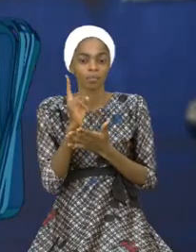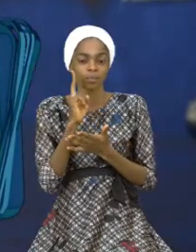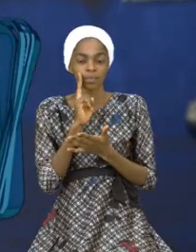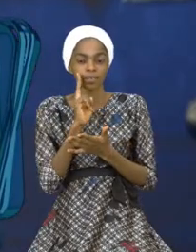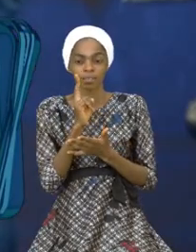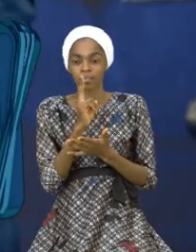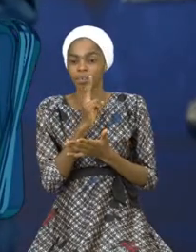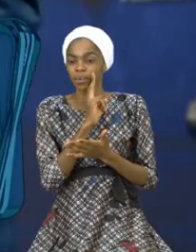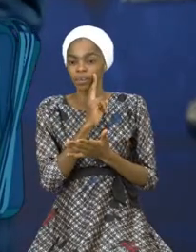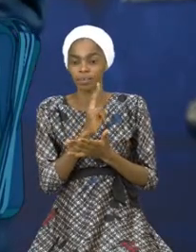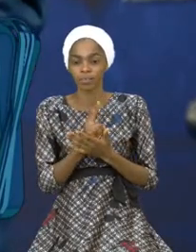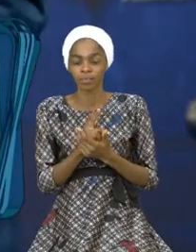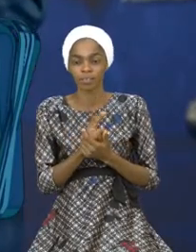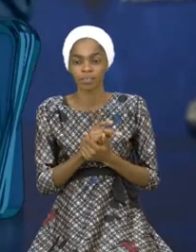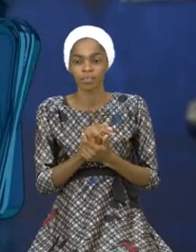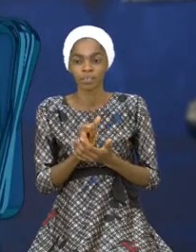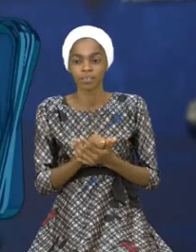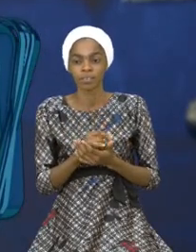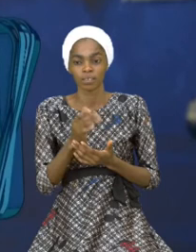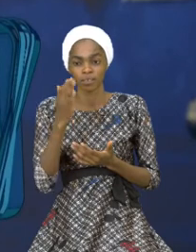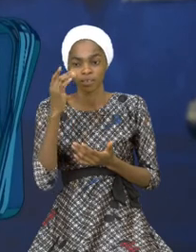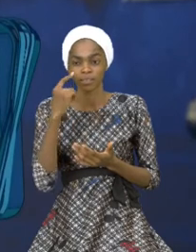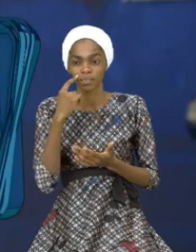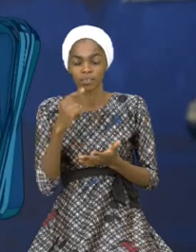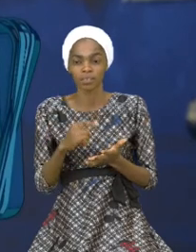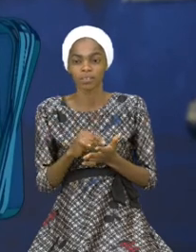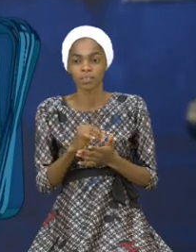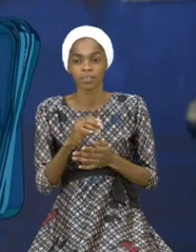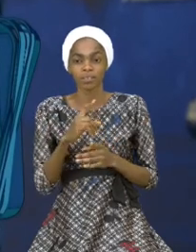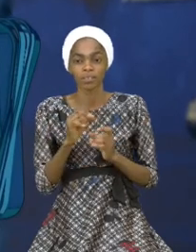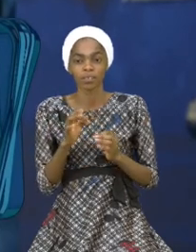Note that if I finish taking the record